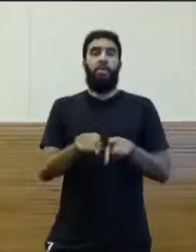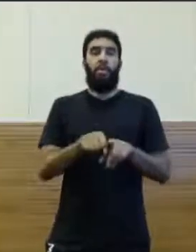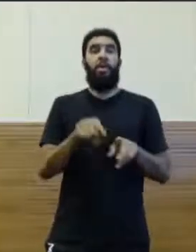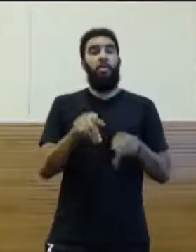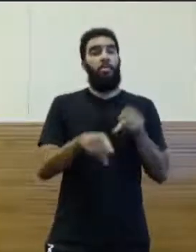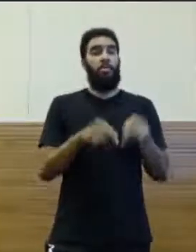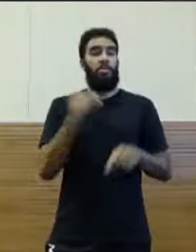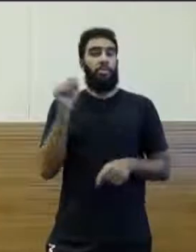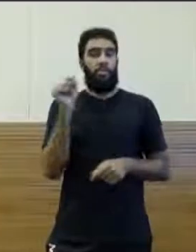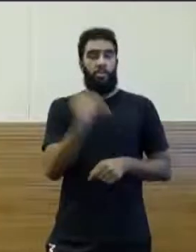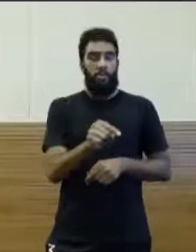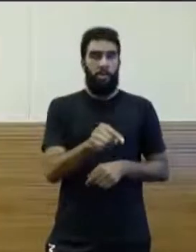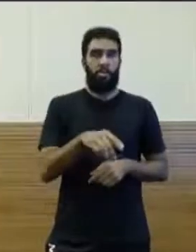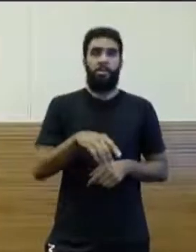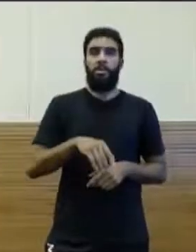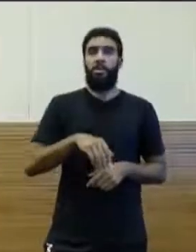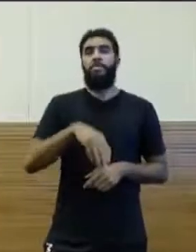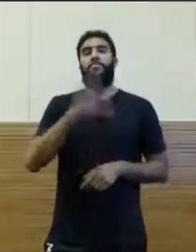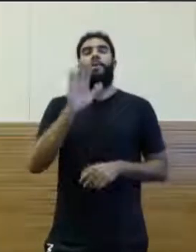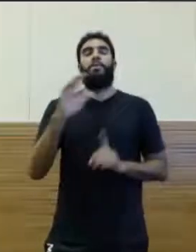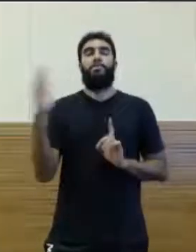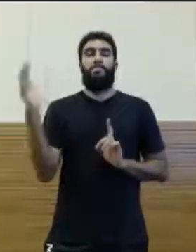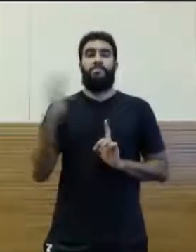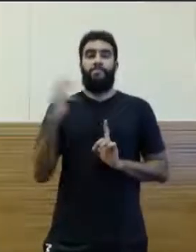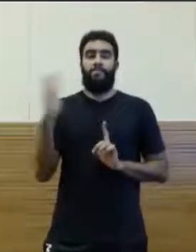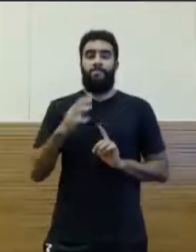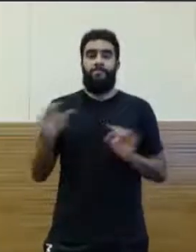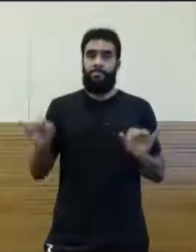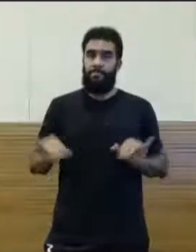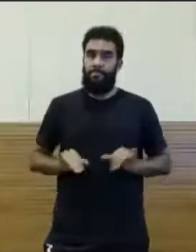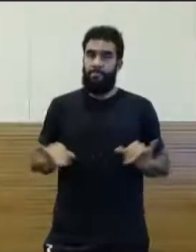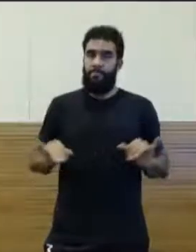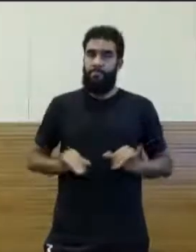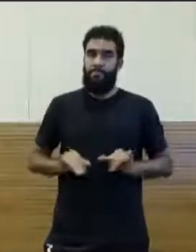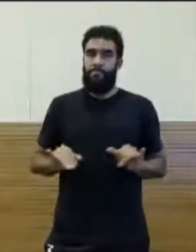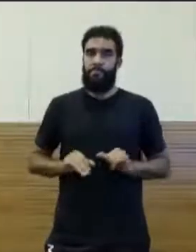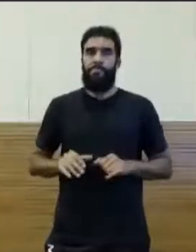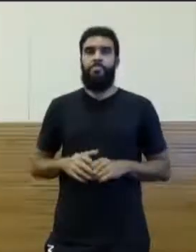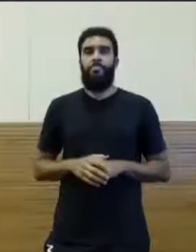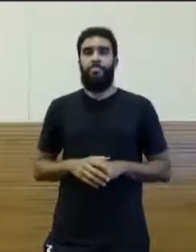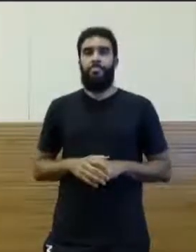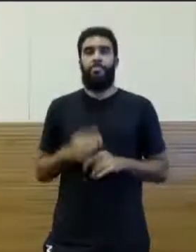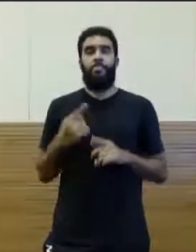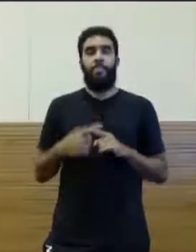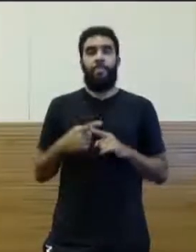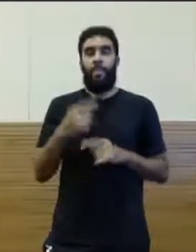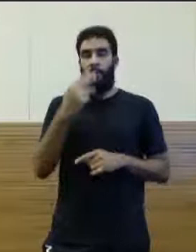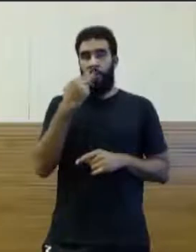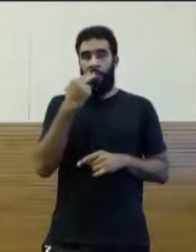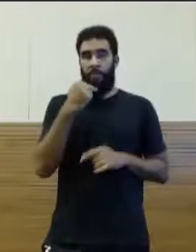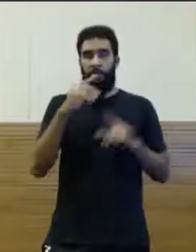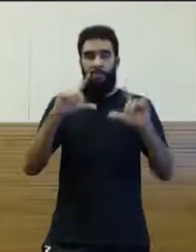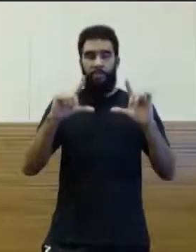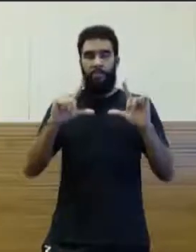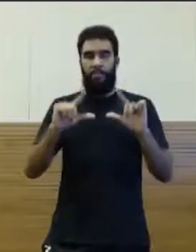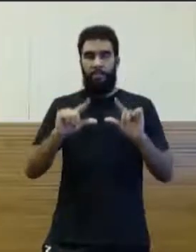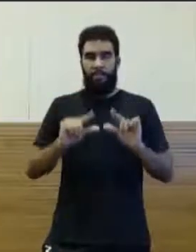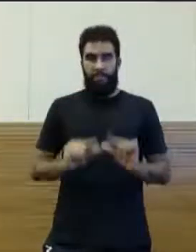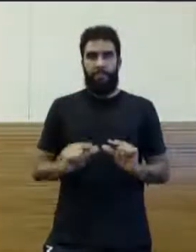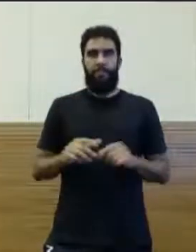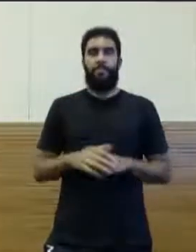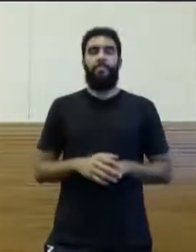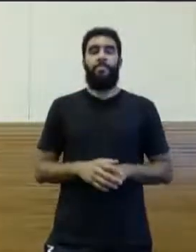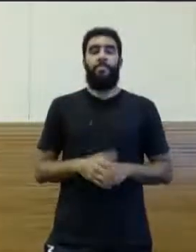population, and this is one of the populations that unfortunately was one of the most affected by